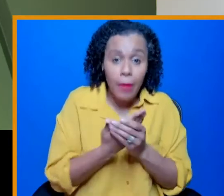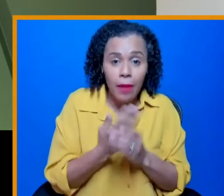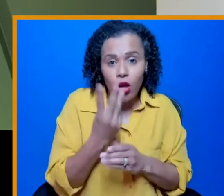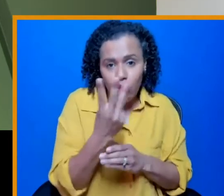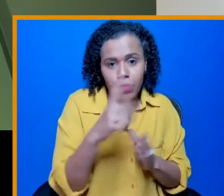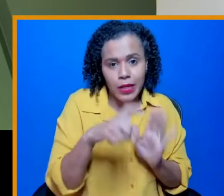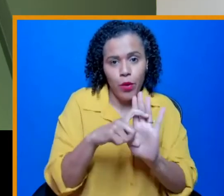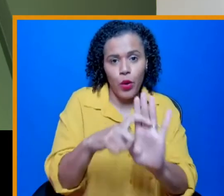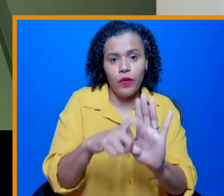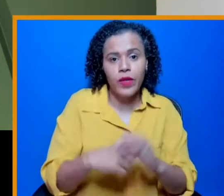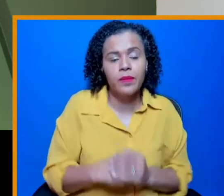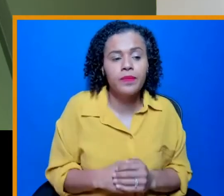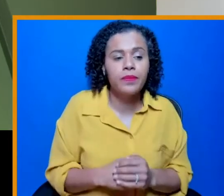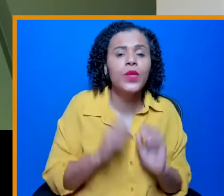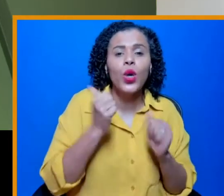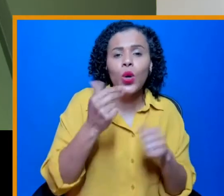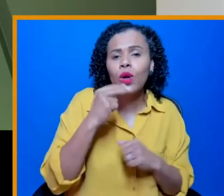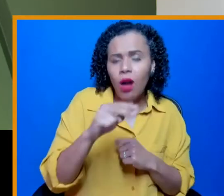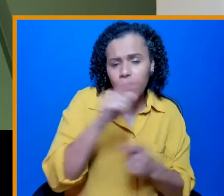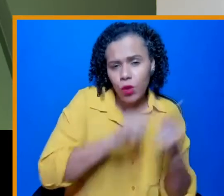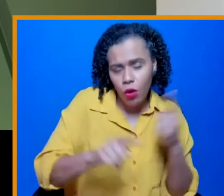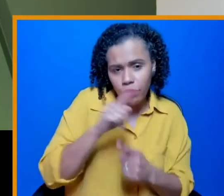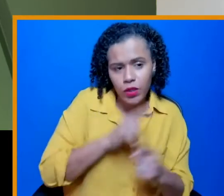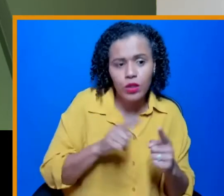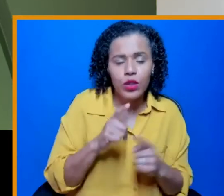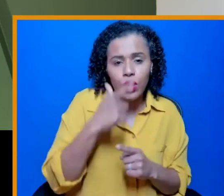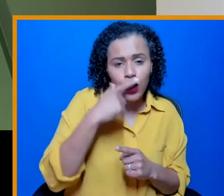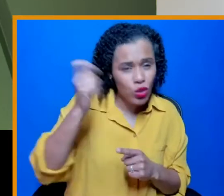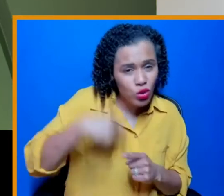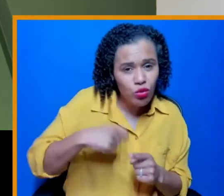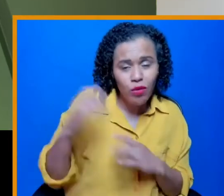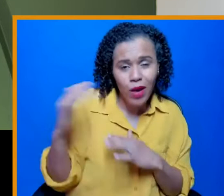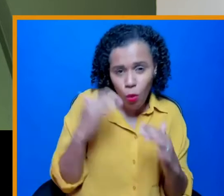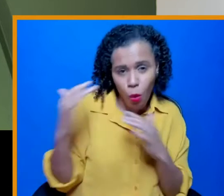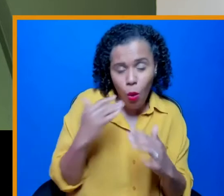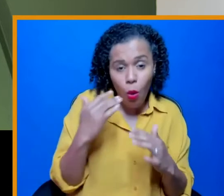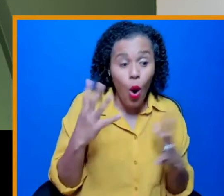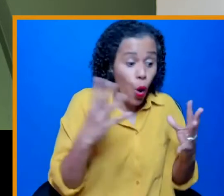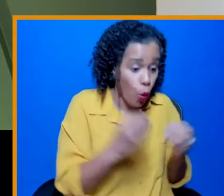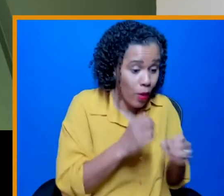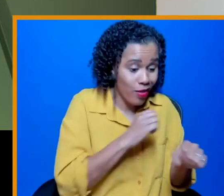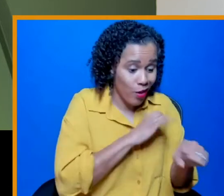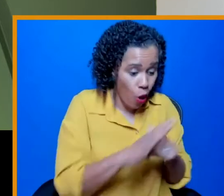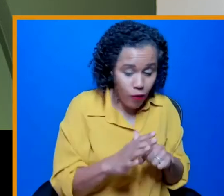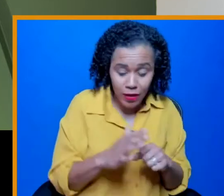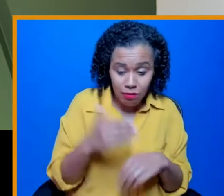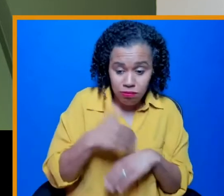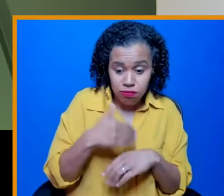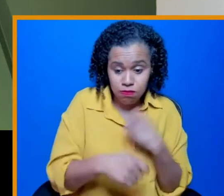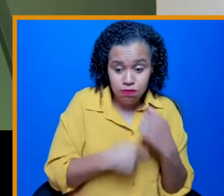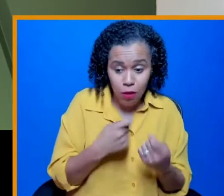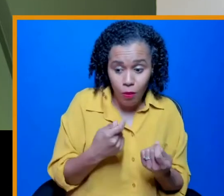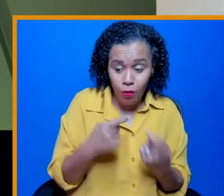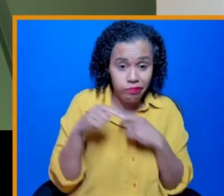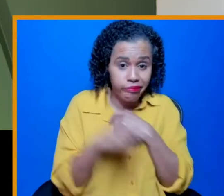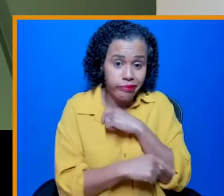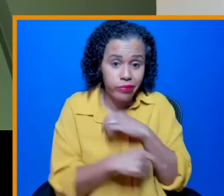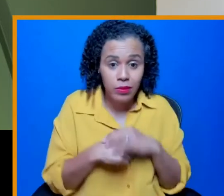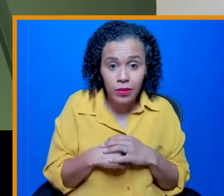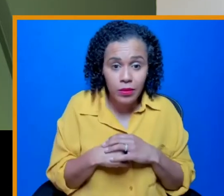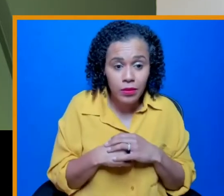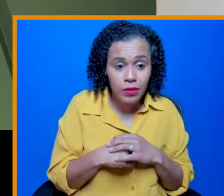Good afternoon, conference. The Ukraine war coming on top of COVID makes us all poorer. The scale of this is massive. It's